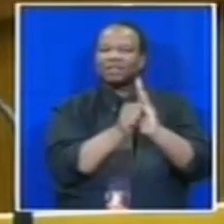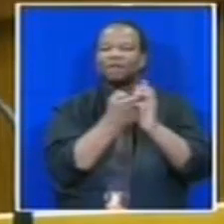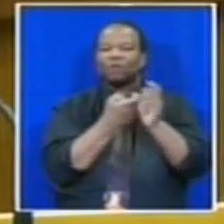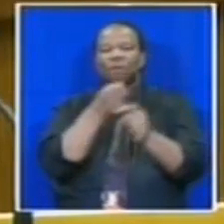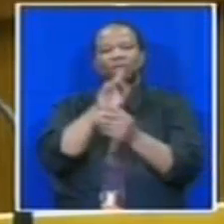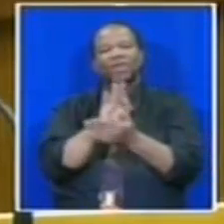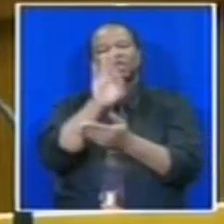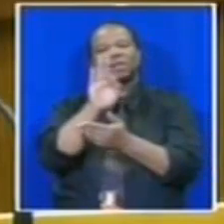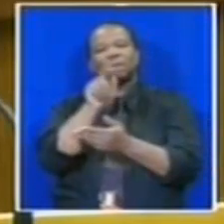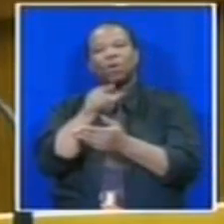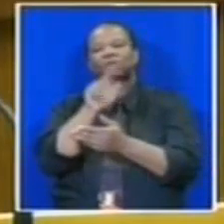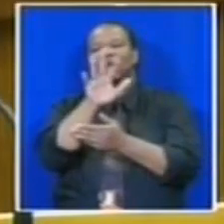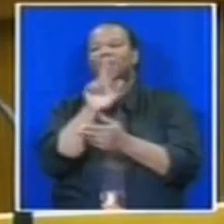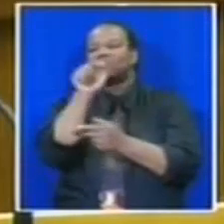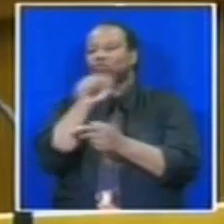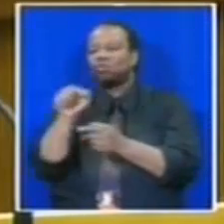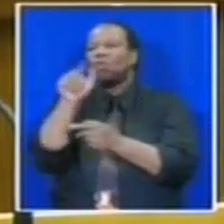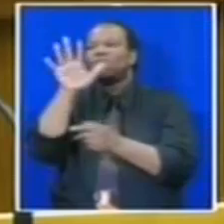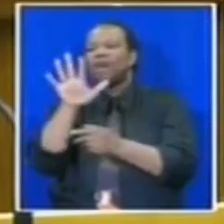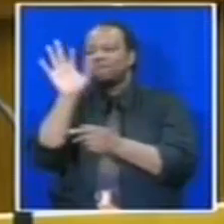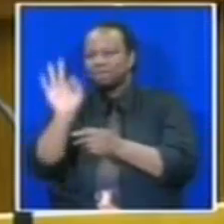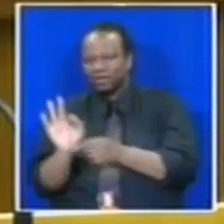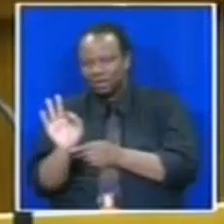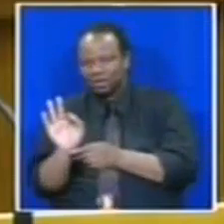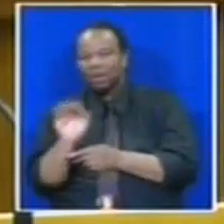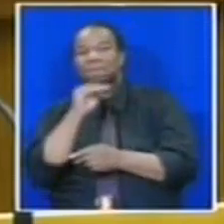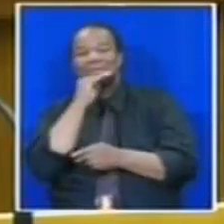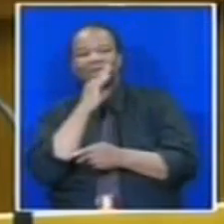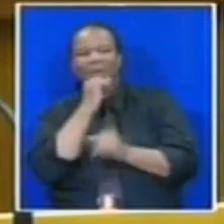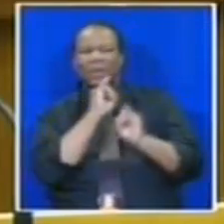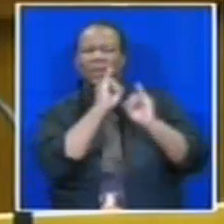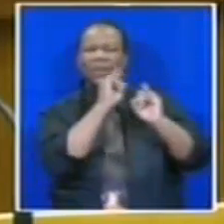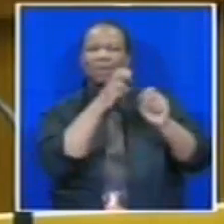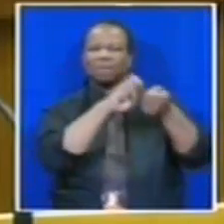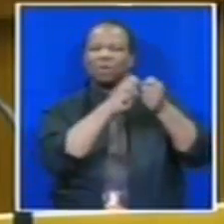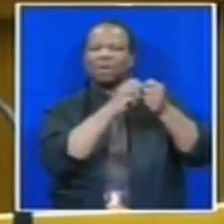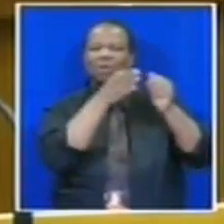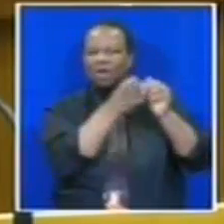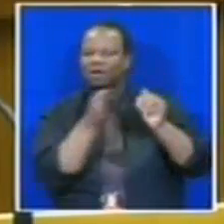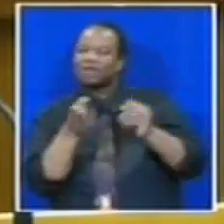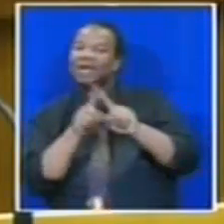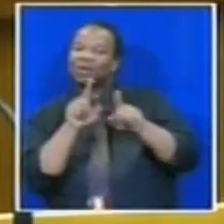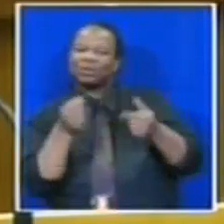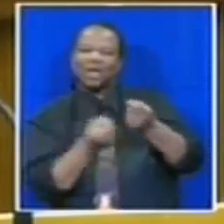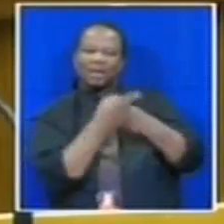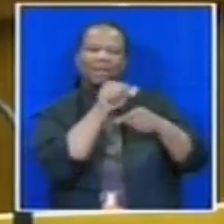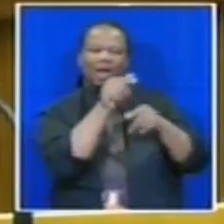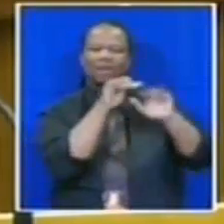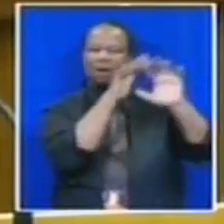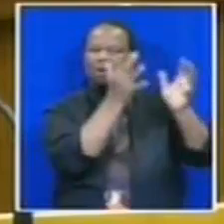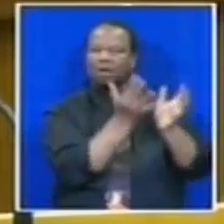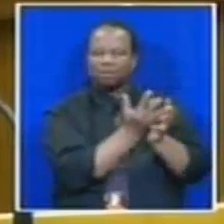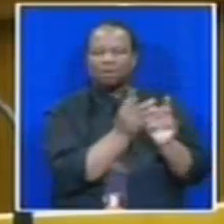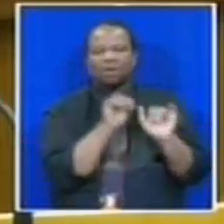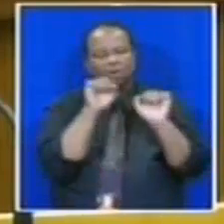to 5%, we avoided the worst of the crisis that impacted on many other countries. But the structure of the global